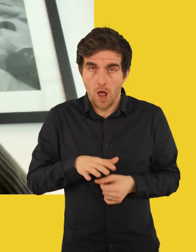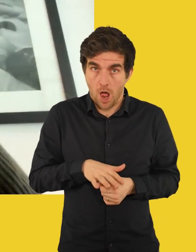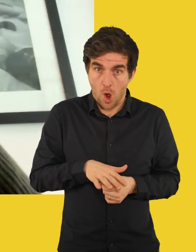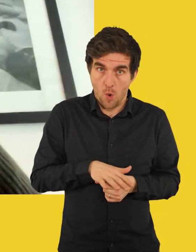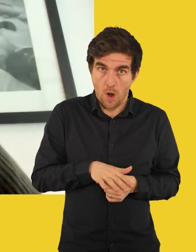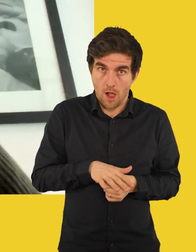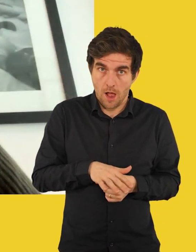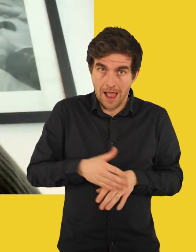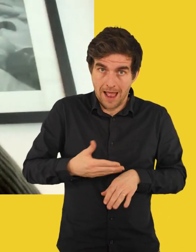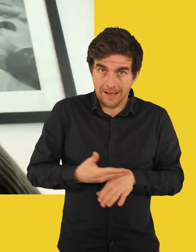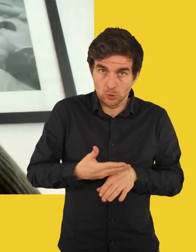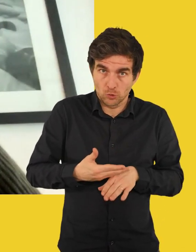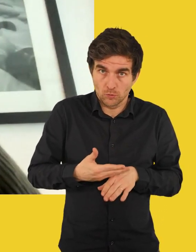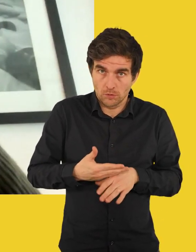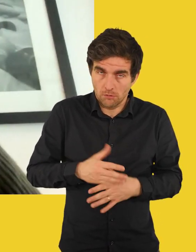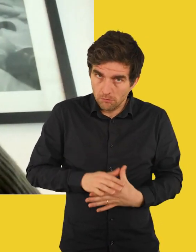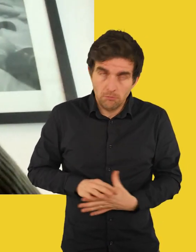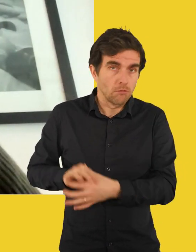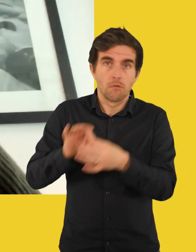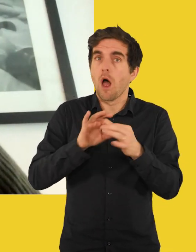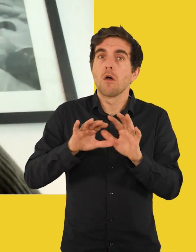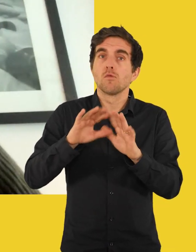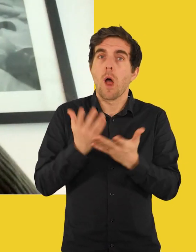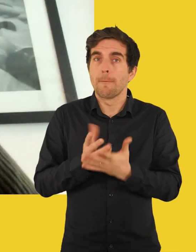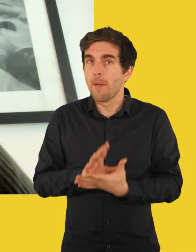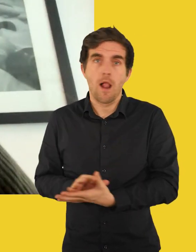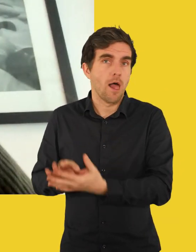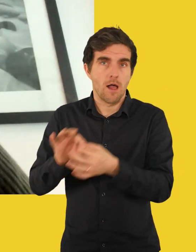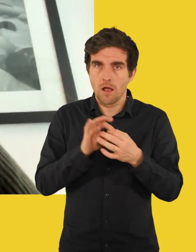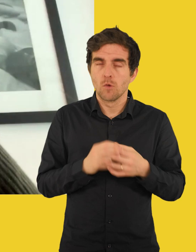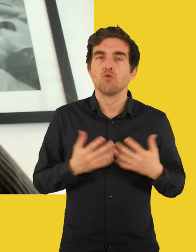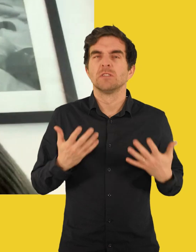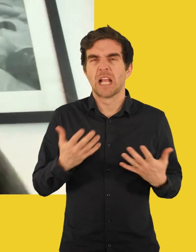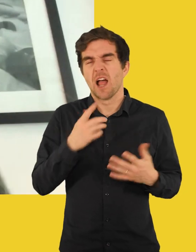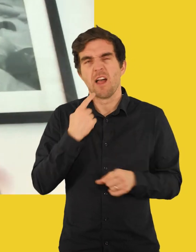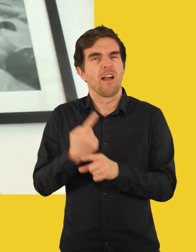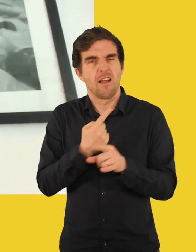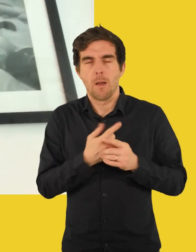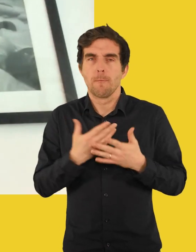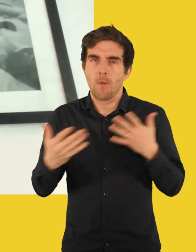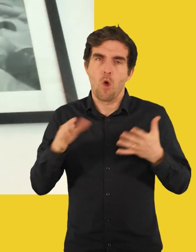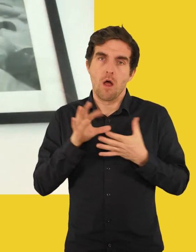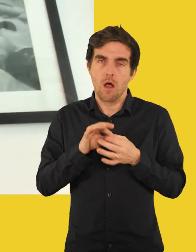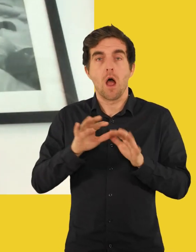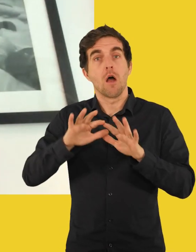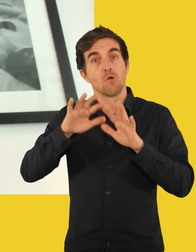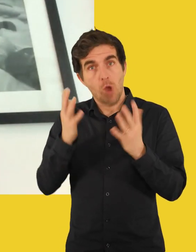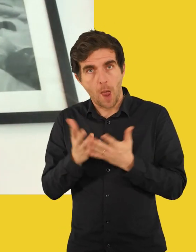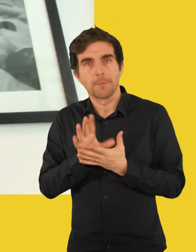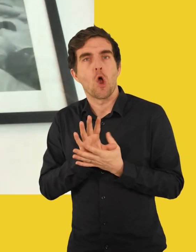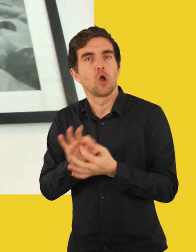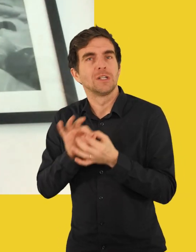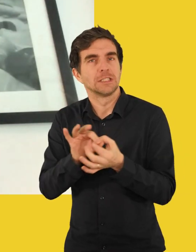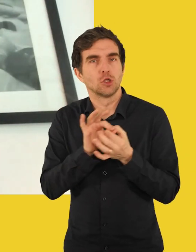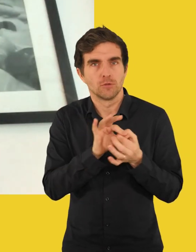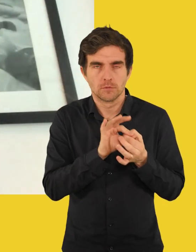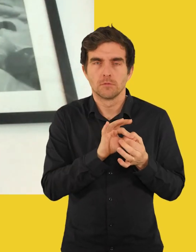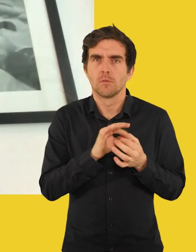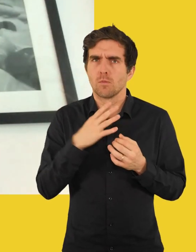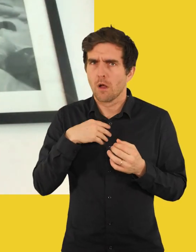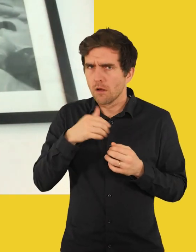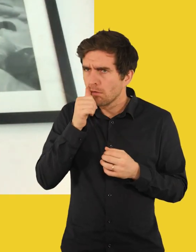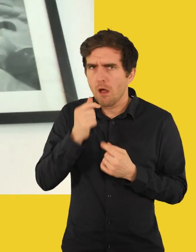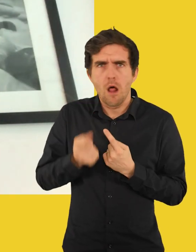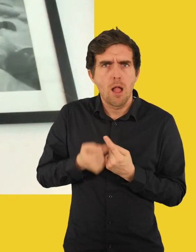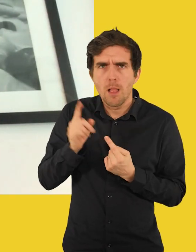is local action, global connection. And today is all about that global connection. It's all about seeing